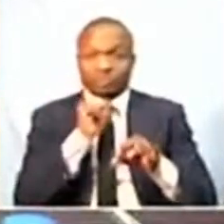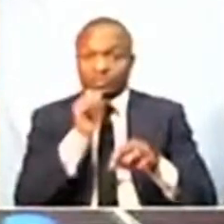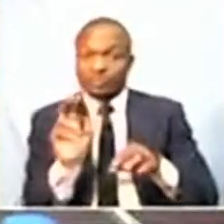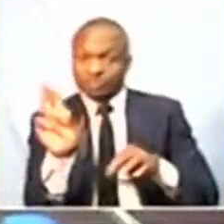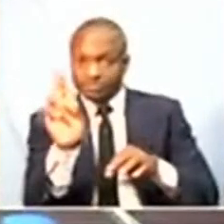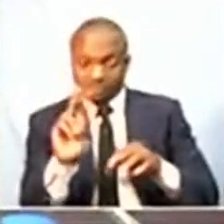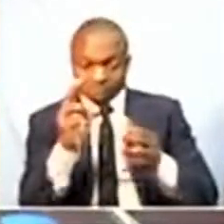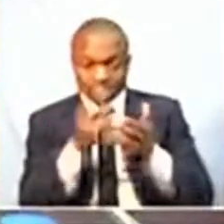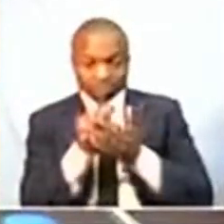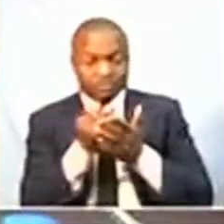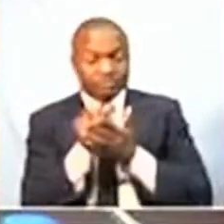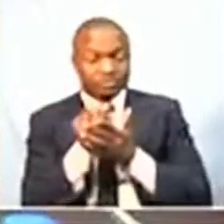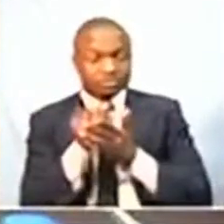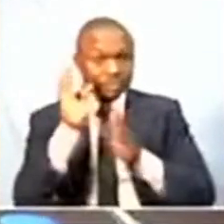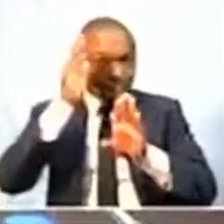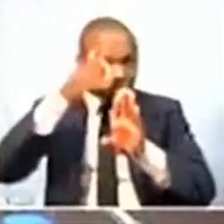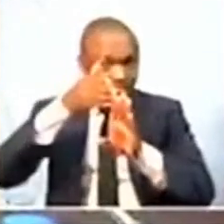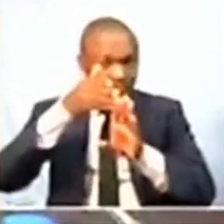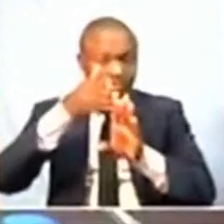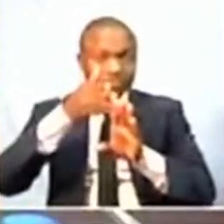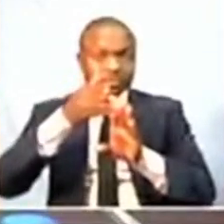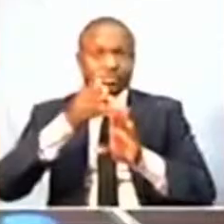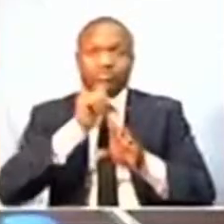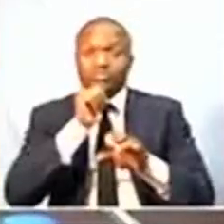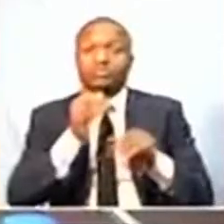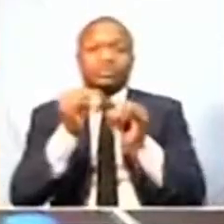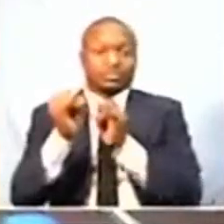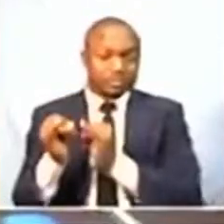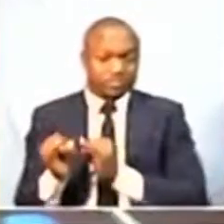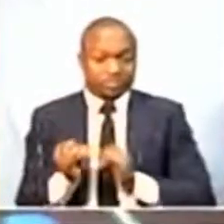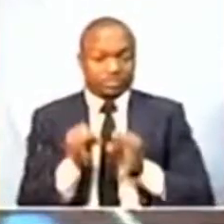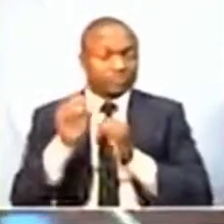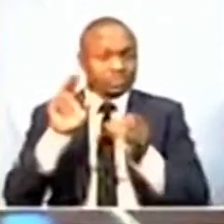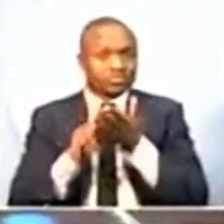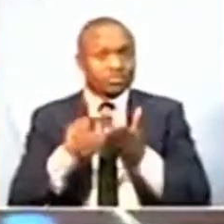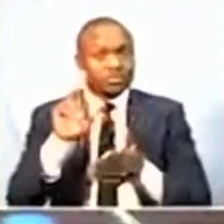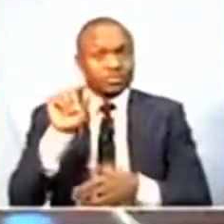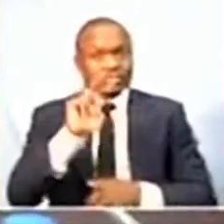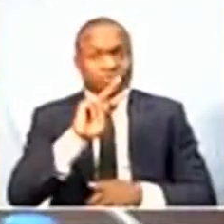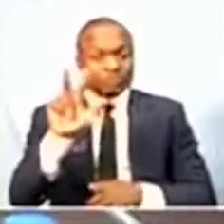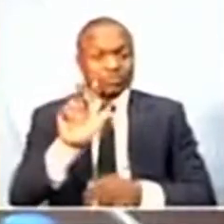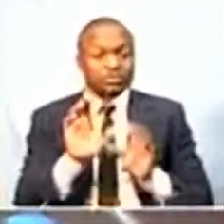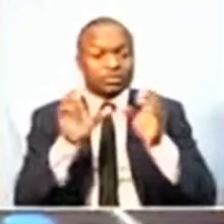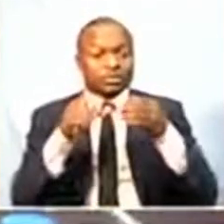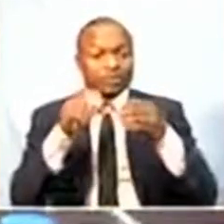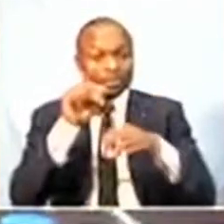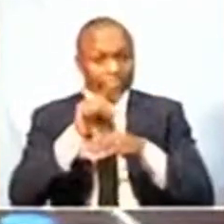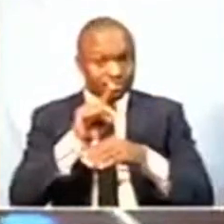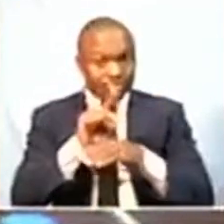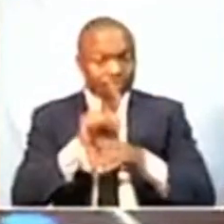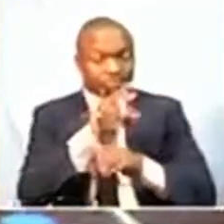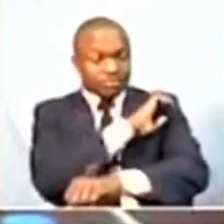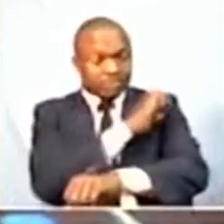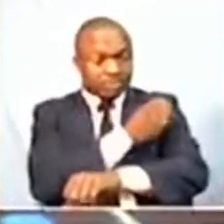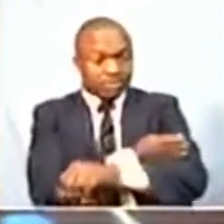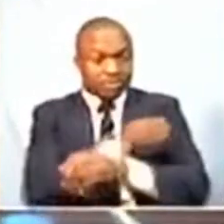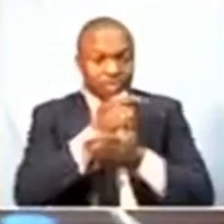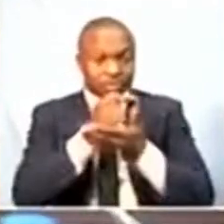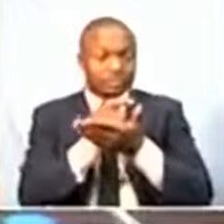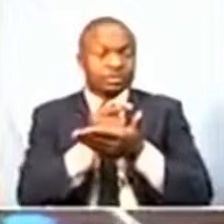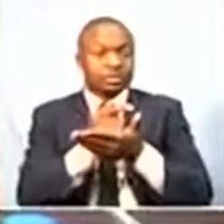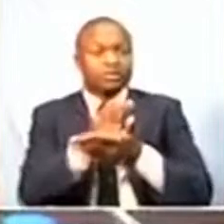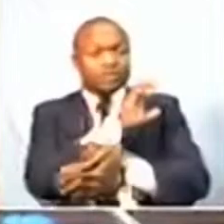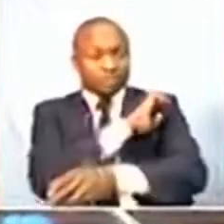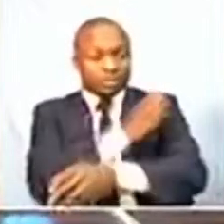funds was made up of unimplemented approved 2023 community projects, empowering grants,